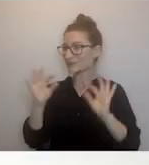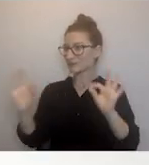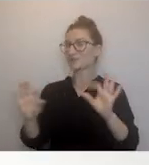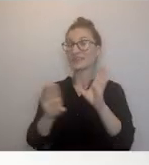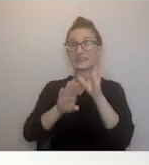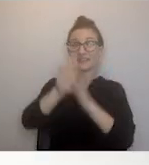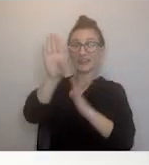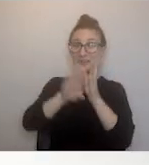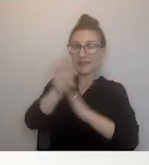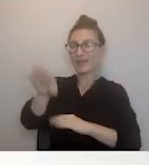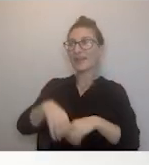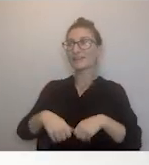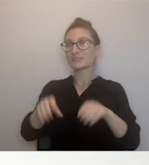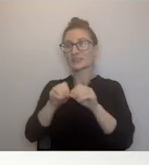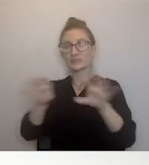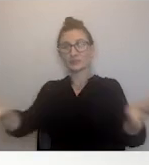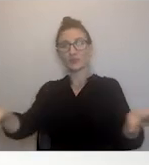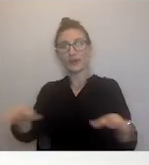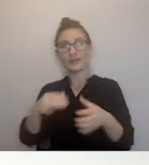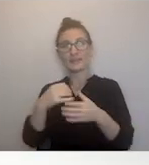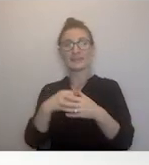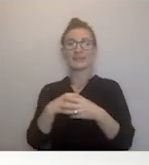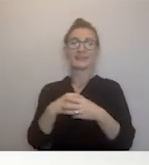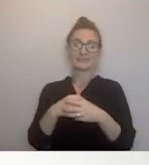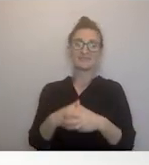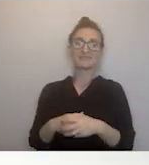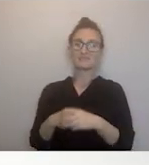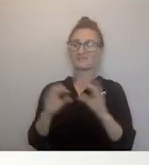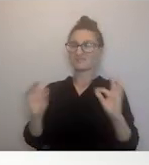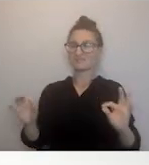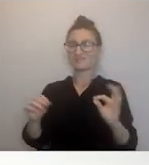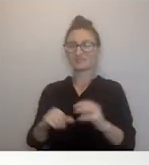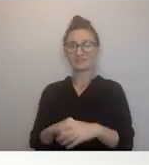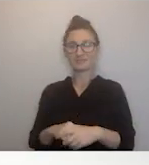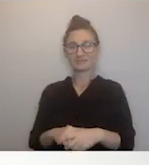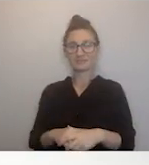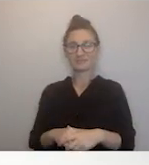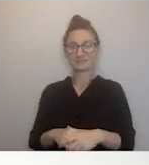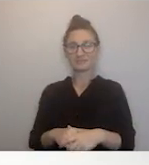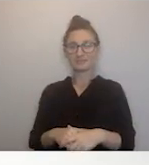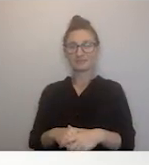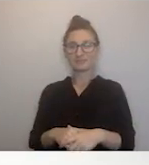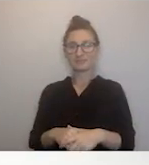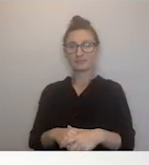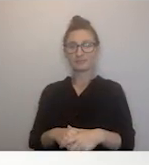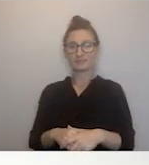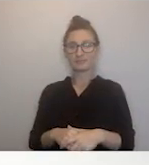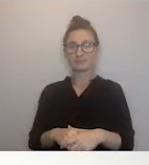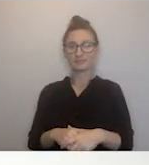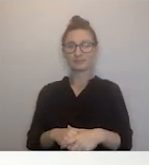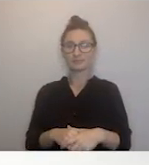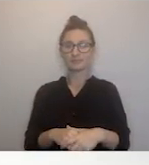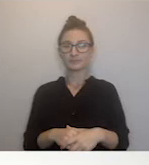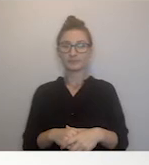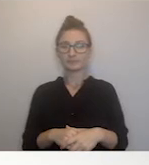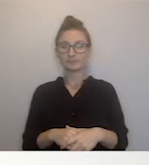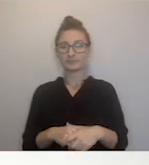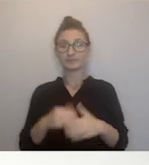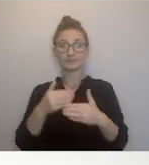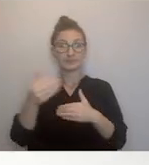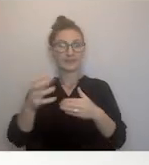great question. I love the development of foundations, spreading the work of arts and wellness for sure. Yes?